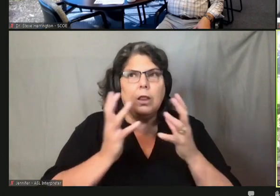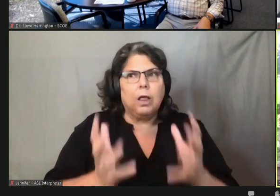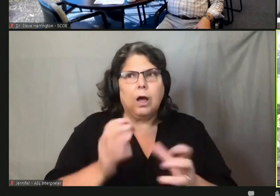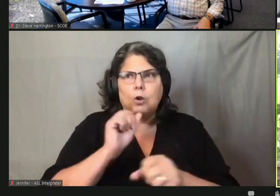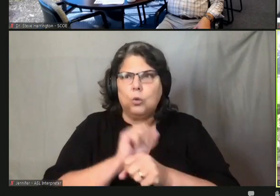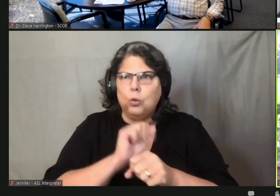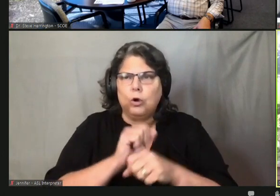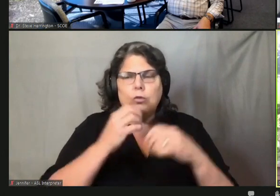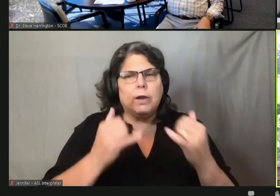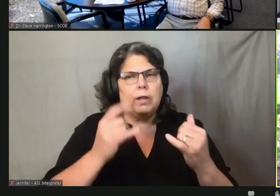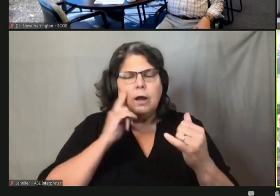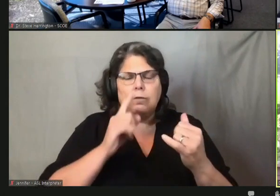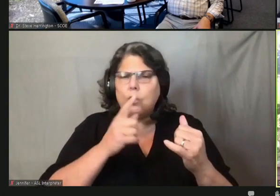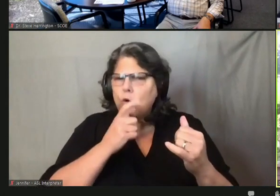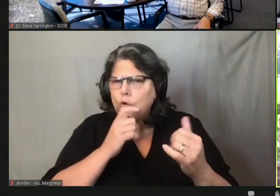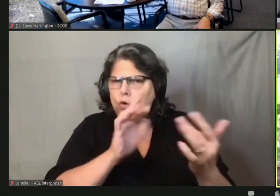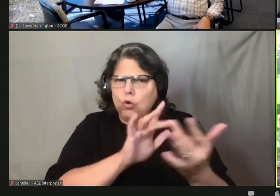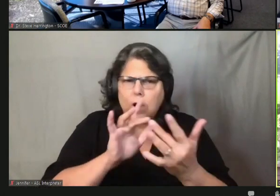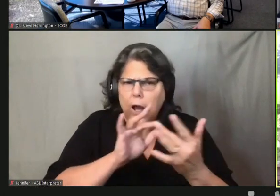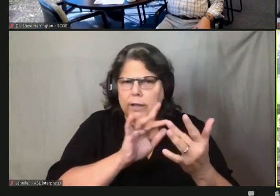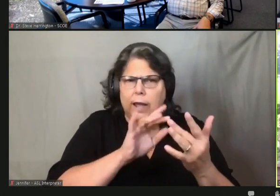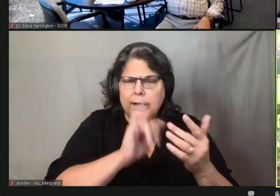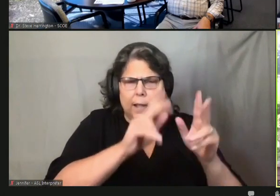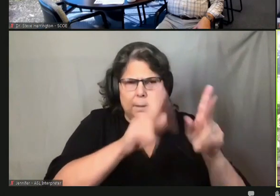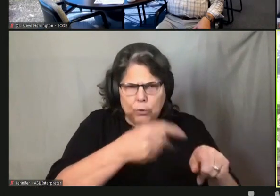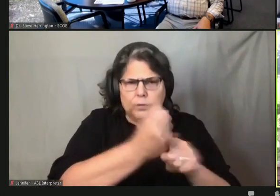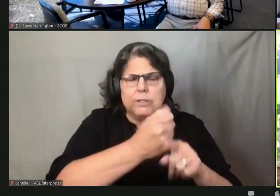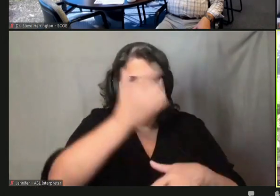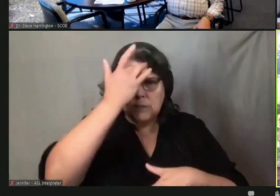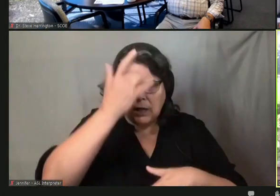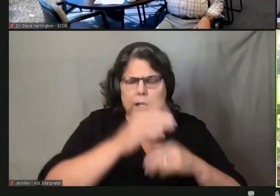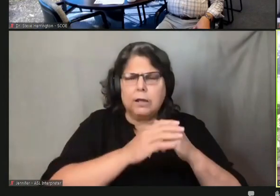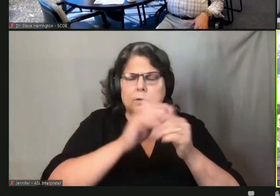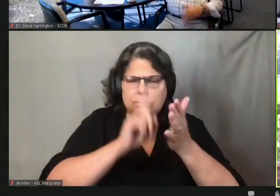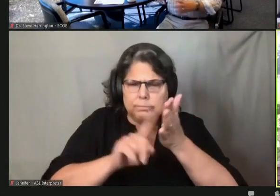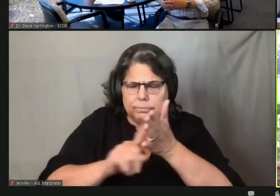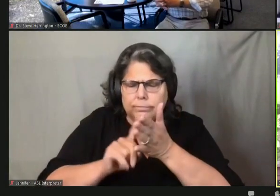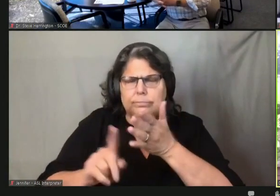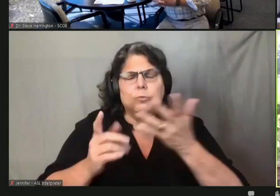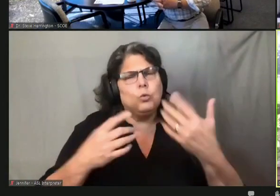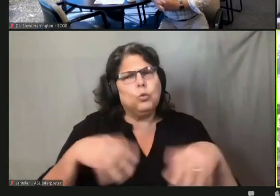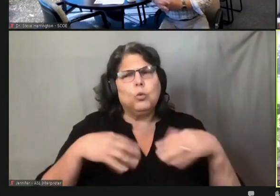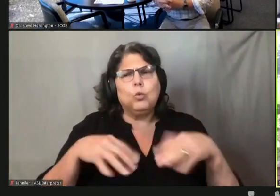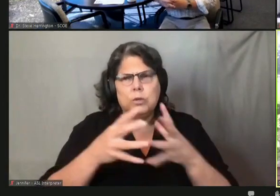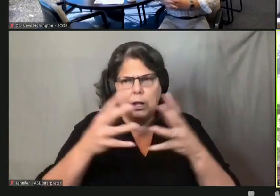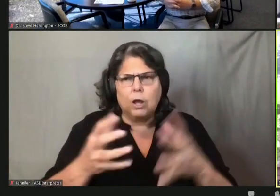contact tracing in all kinds of different settings, different sectors,